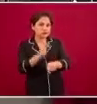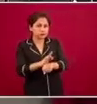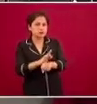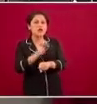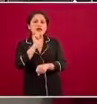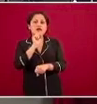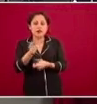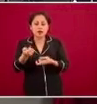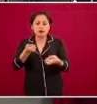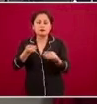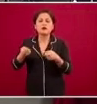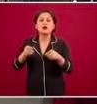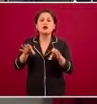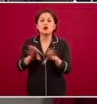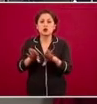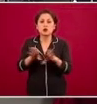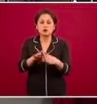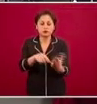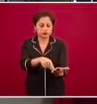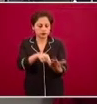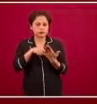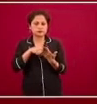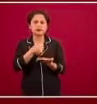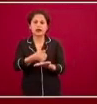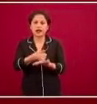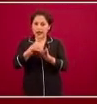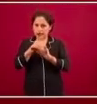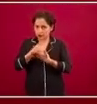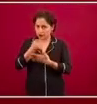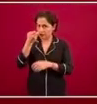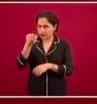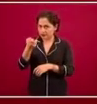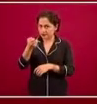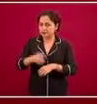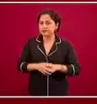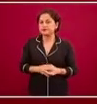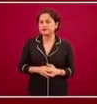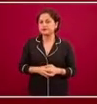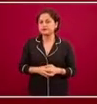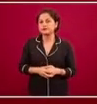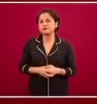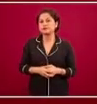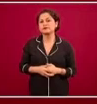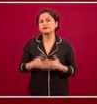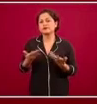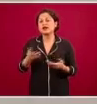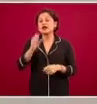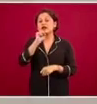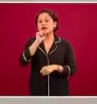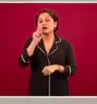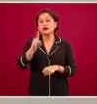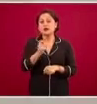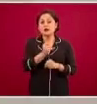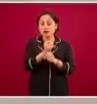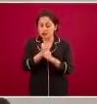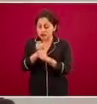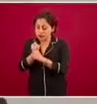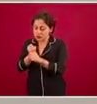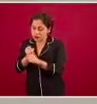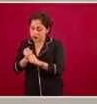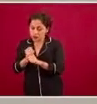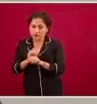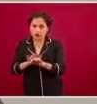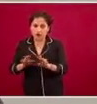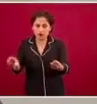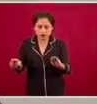informed decisions on the measures that are more effective when dealing with this pandemic.